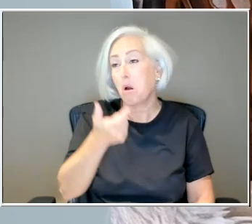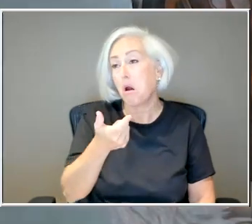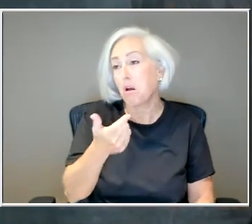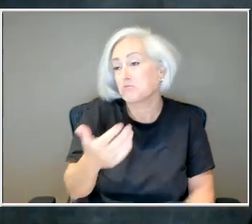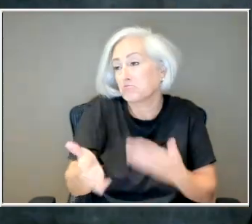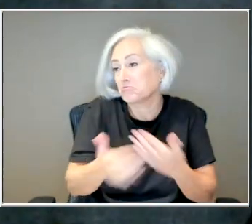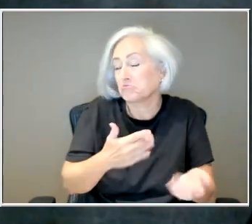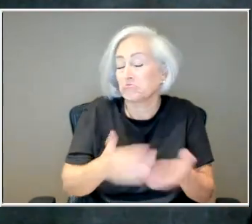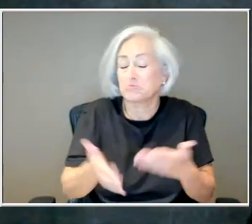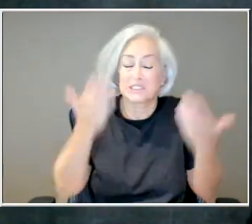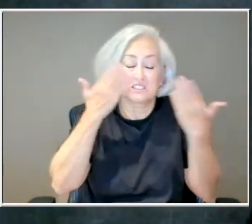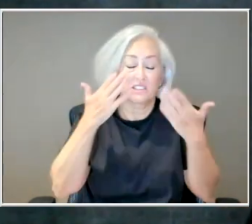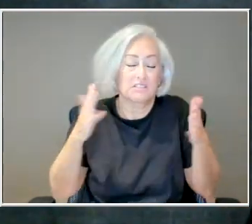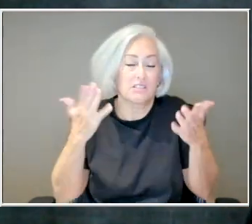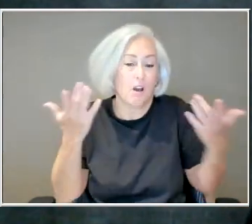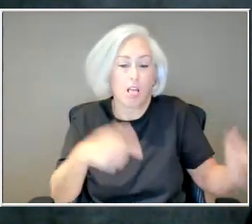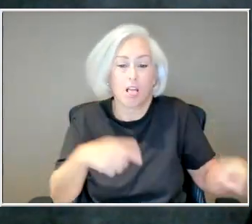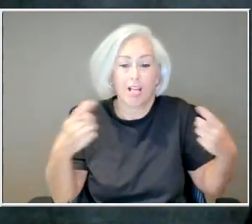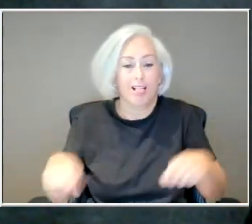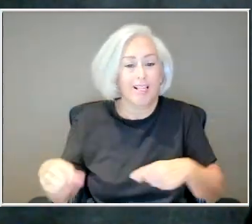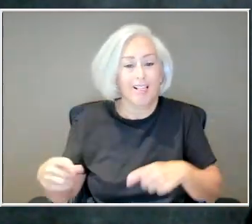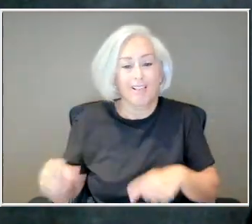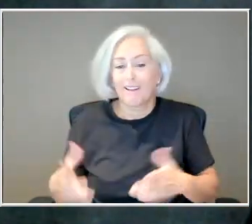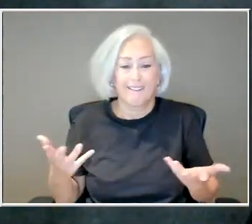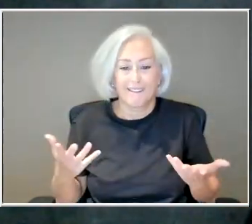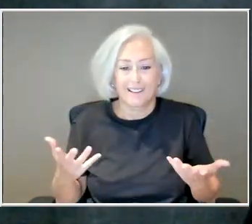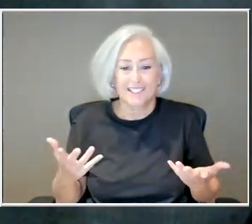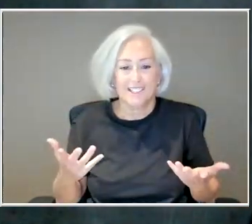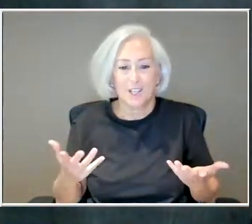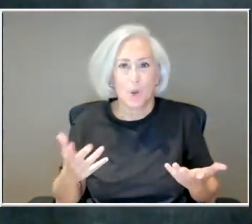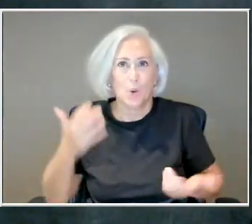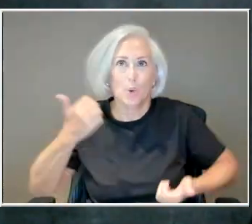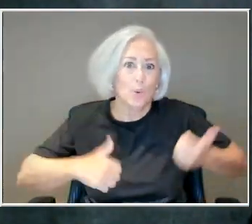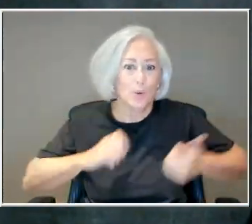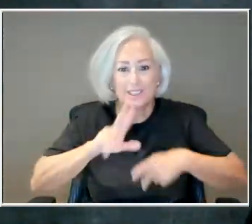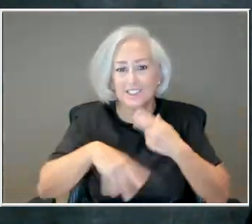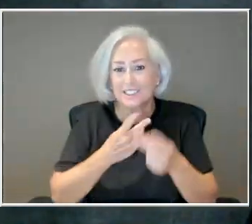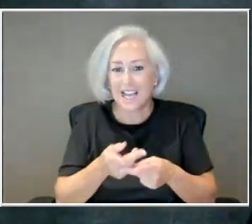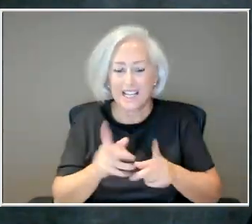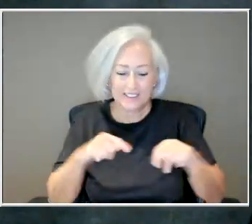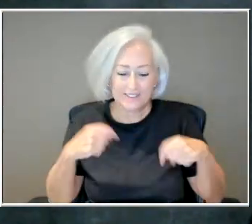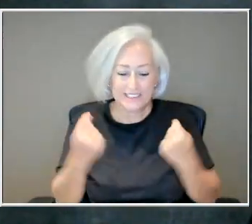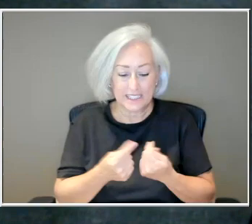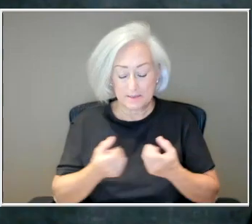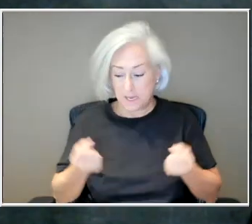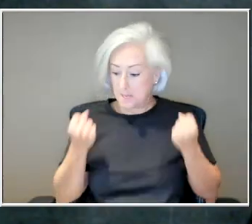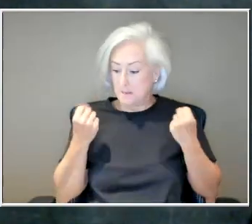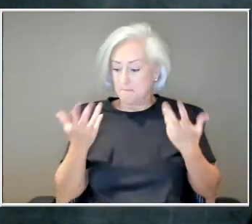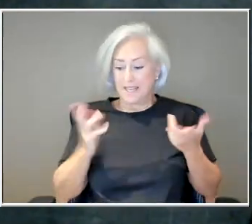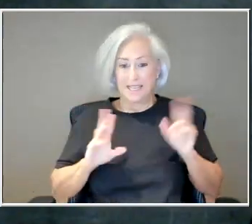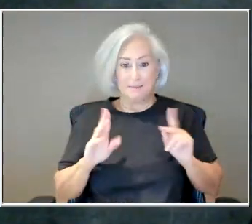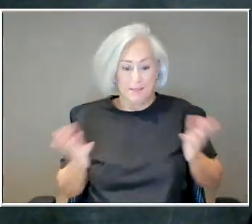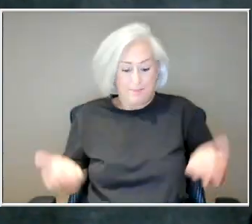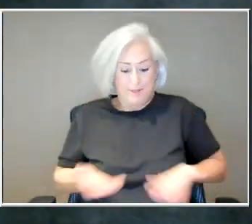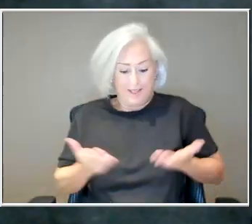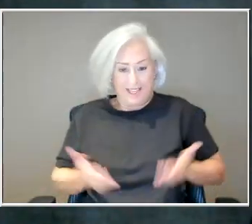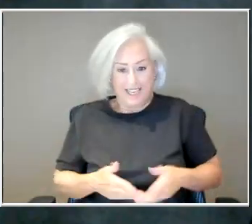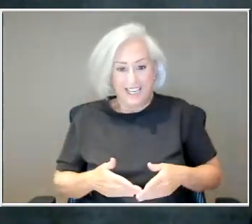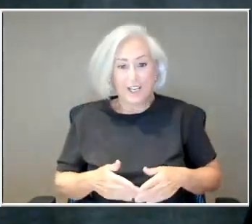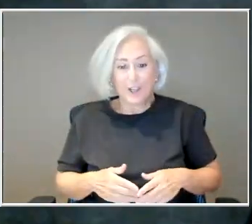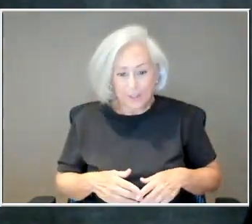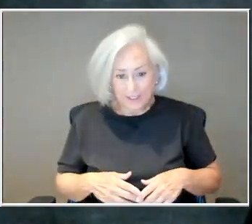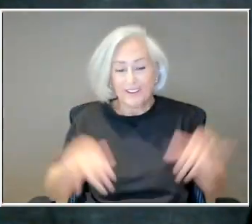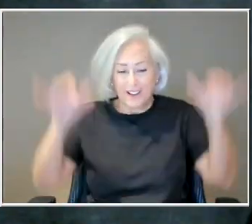know what have a team to be assigned for. A lot of folks around here are either Packer fans or Viking fans, Northern